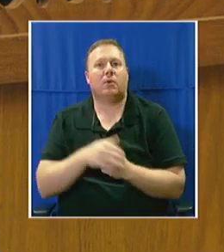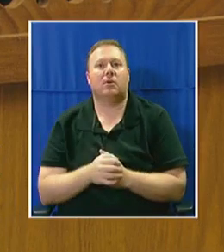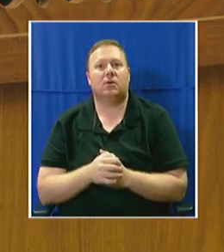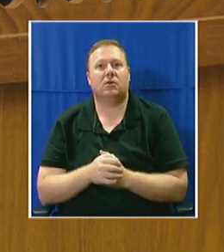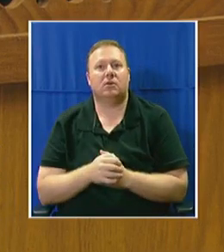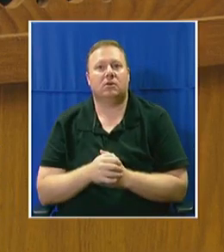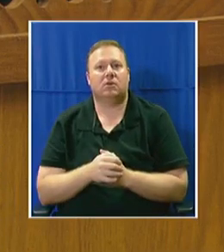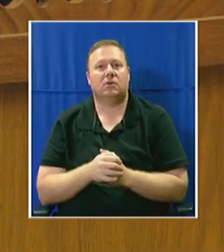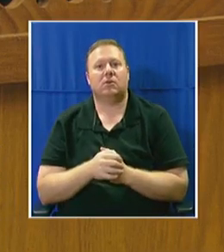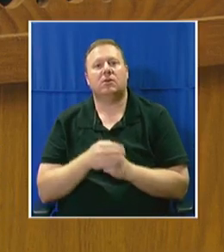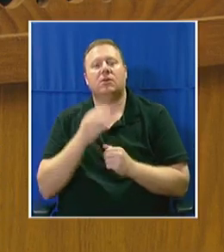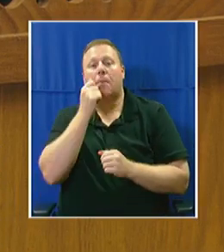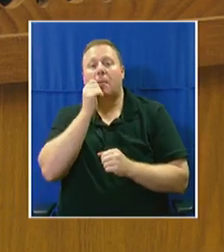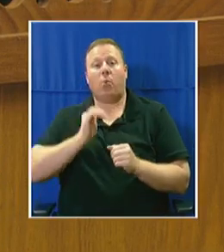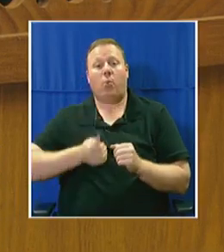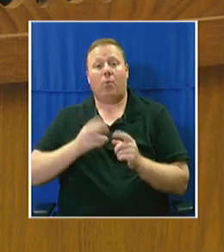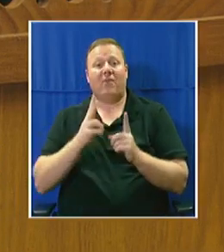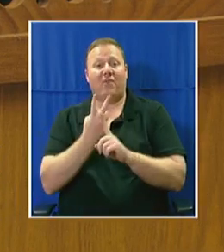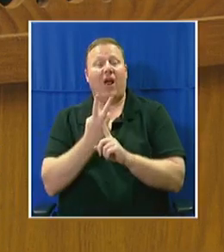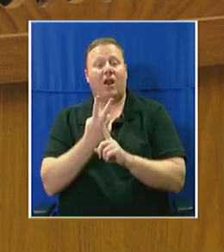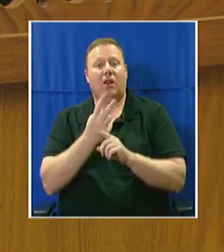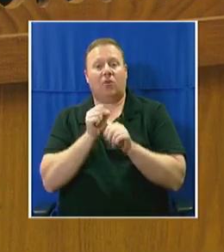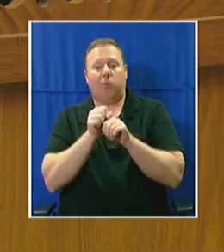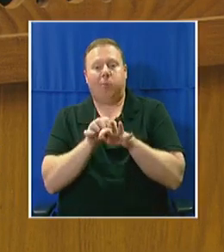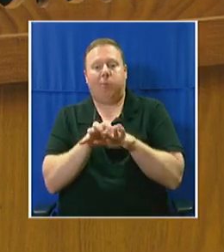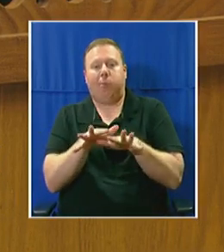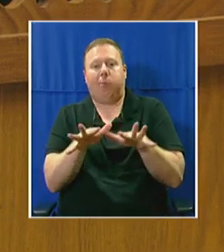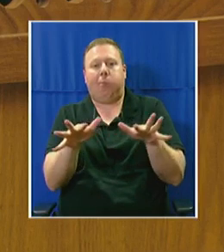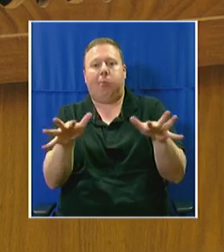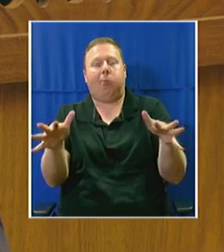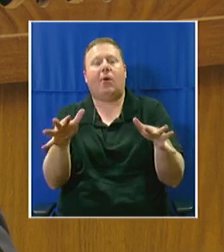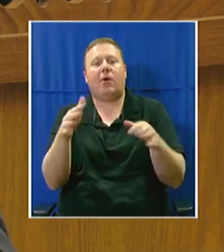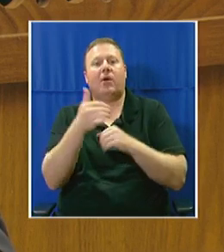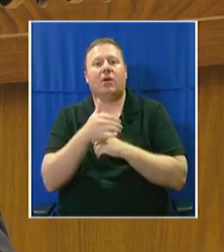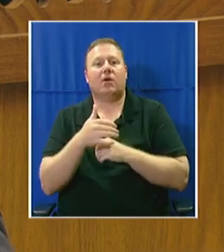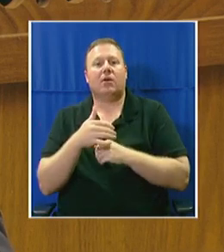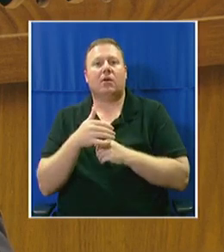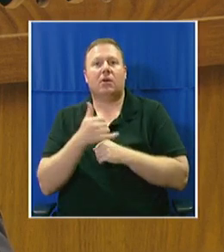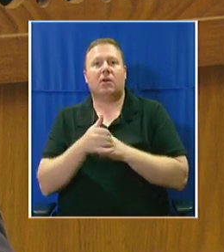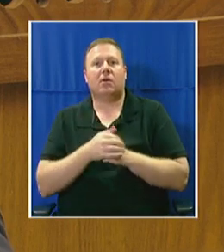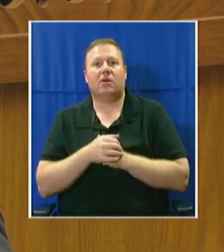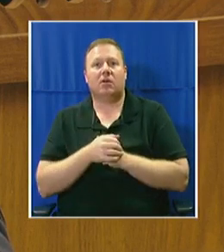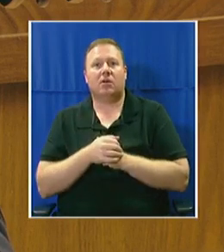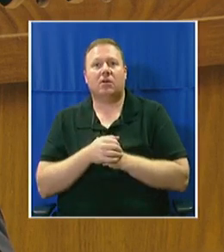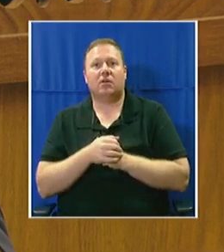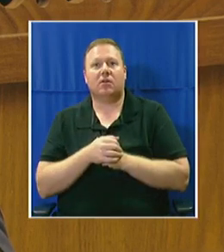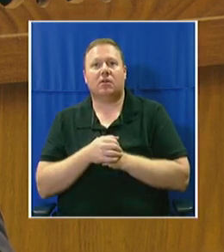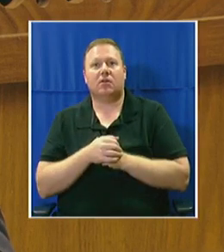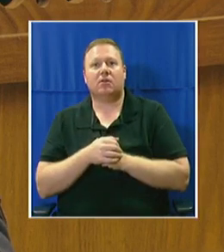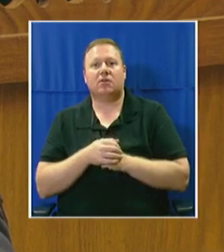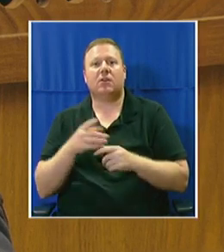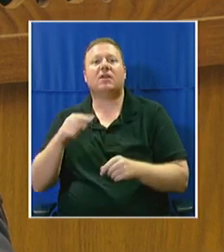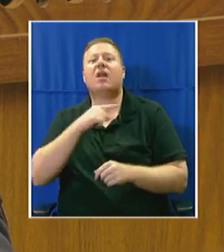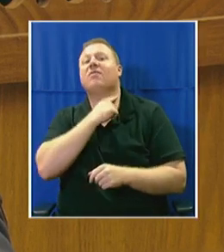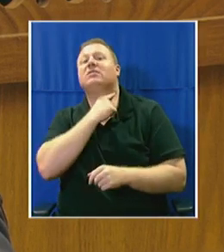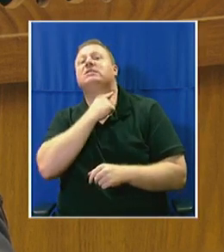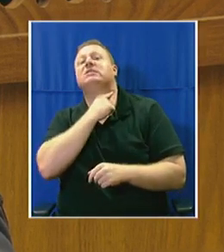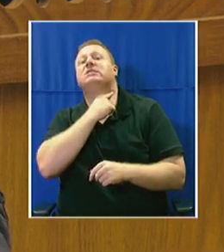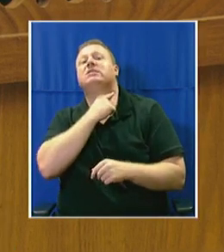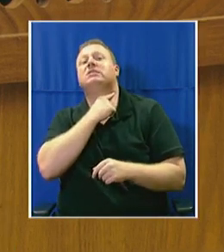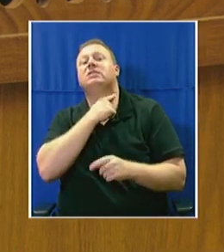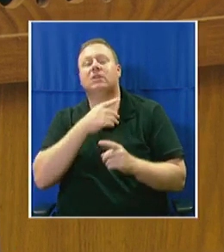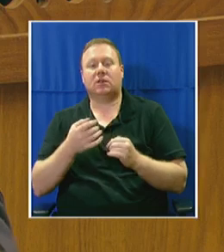what could be a younger from the neighborhood in rural SoMo in the Eastern Cape the rural areas are no longer a safe heaven for